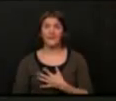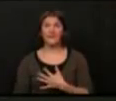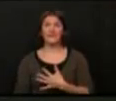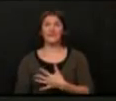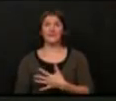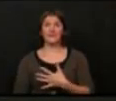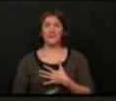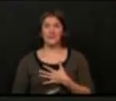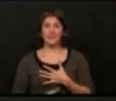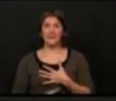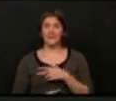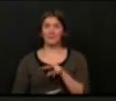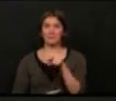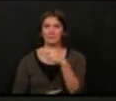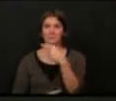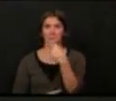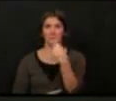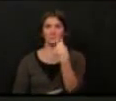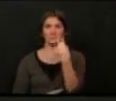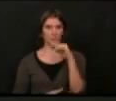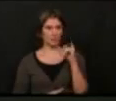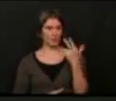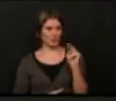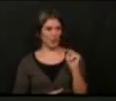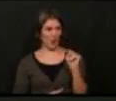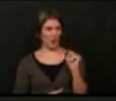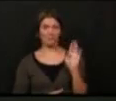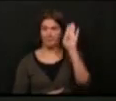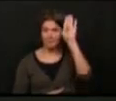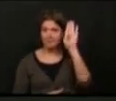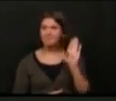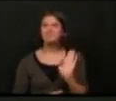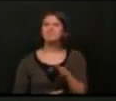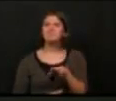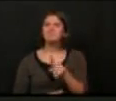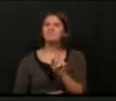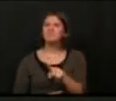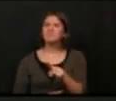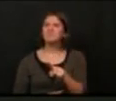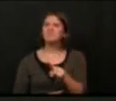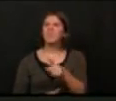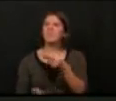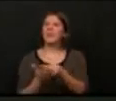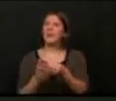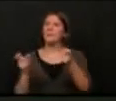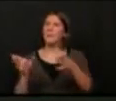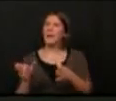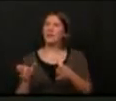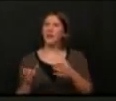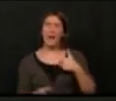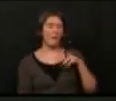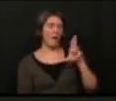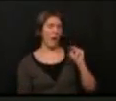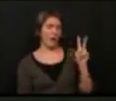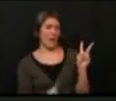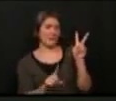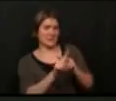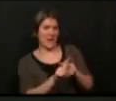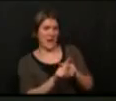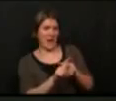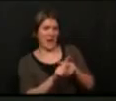You're looking my way, so I will speak. John, how's our unassigned reserve fund looking? It's